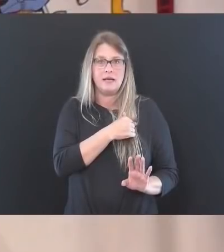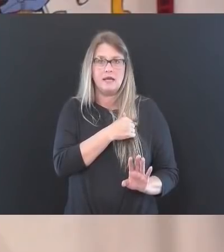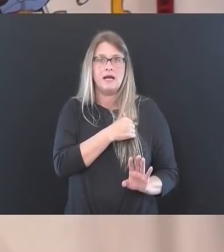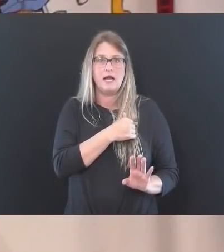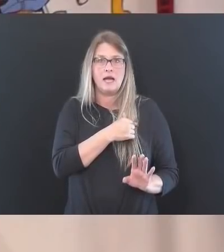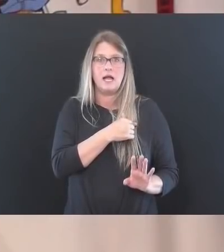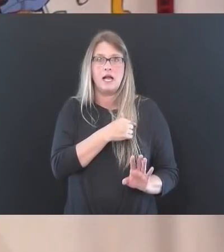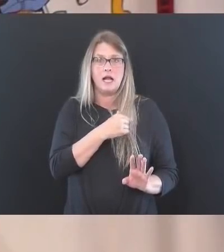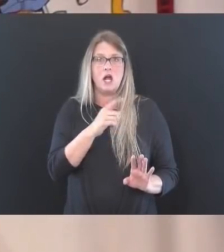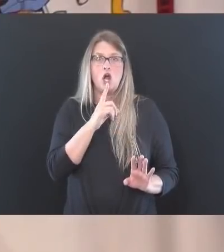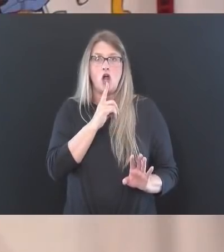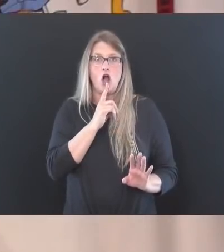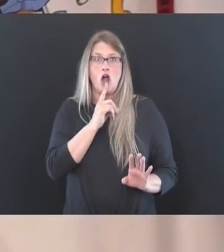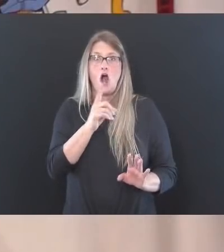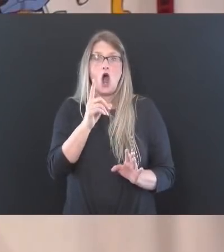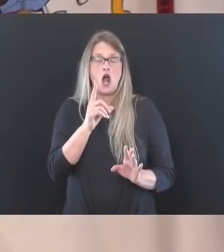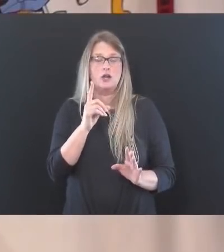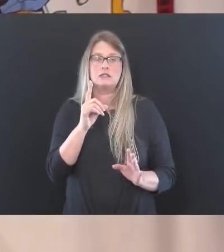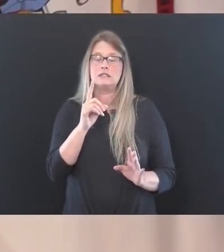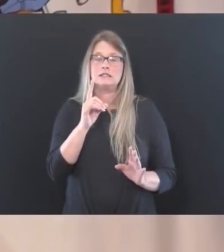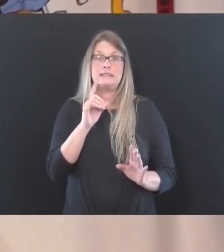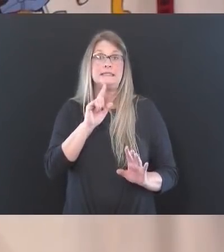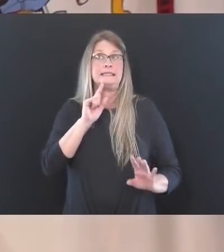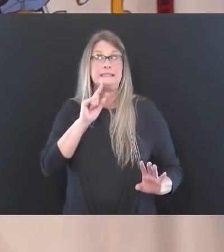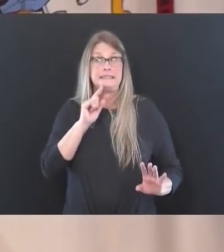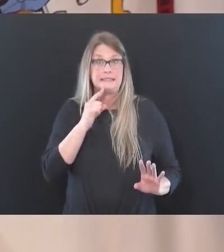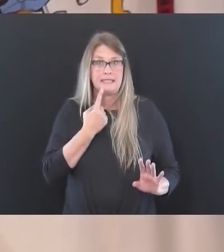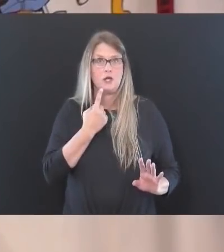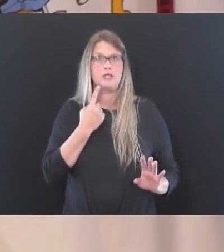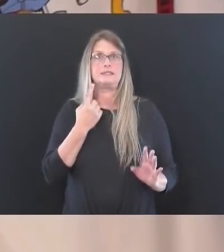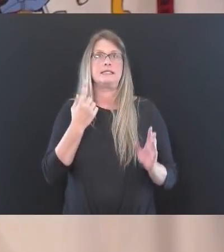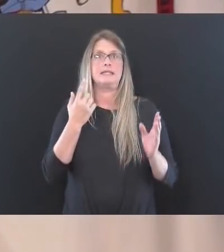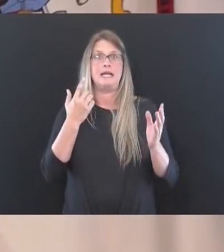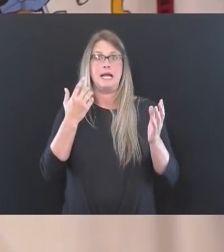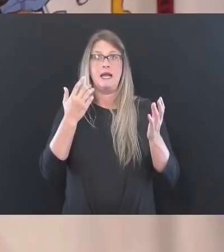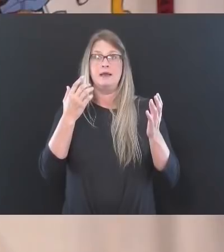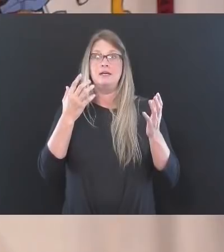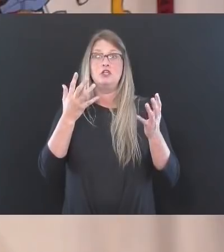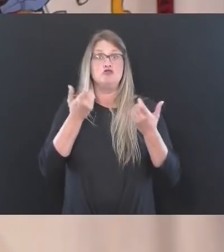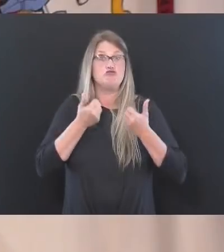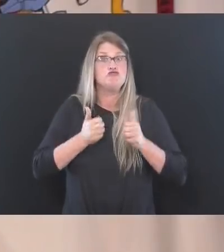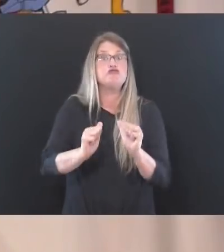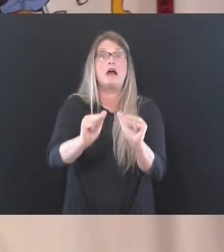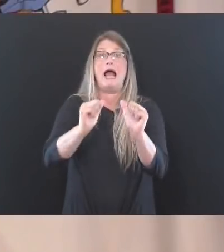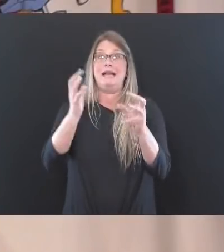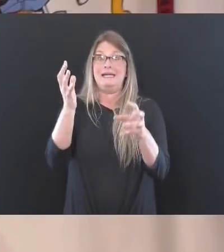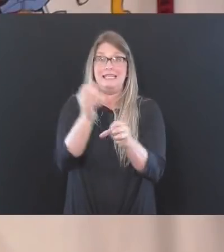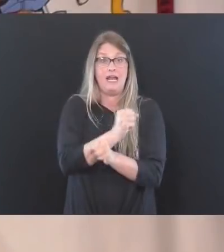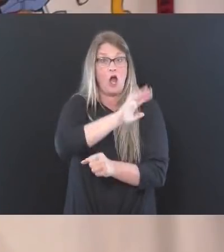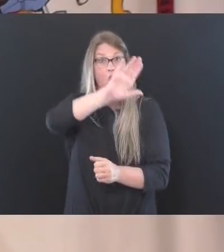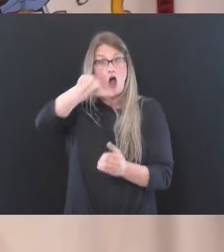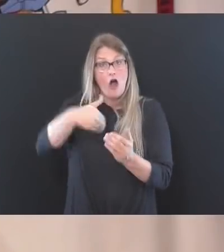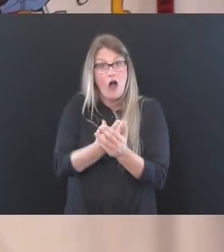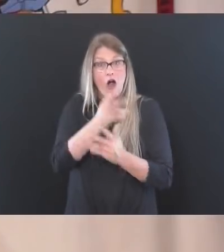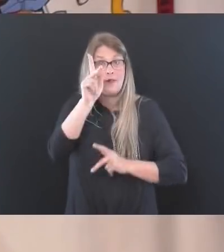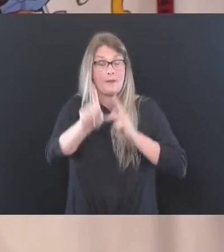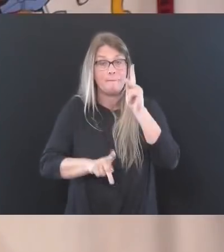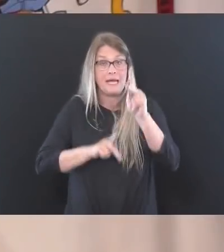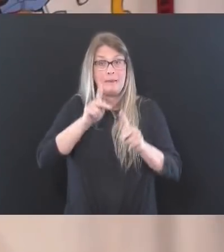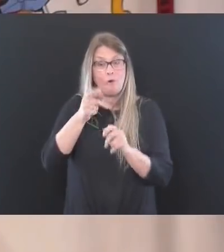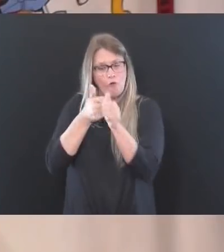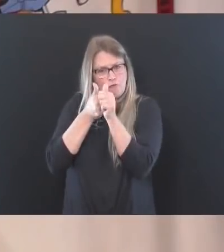the hilltops to have people follow guidelines, and those guidelines are